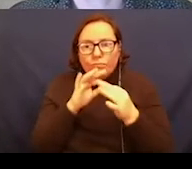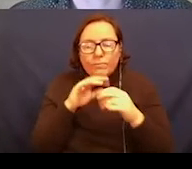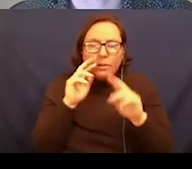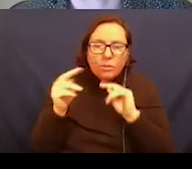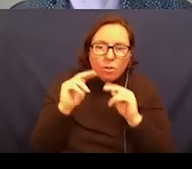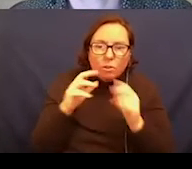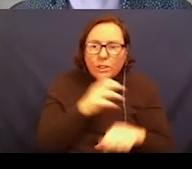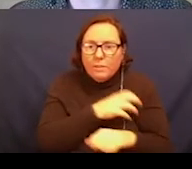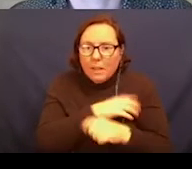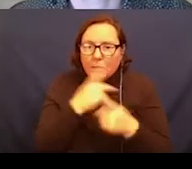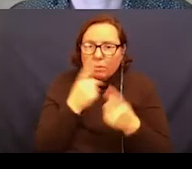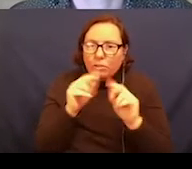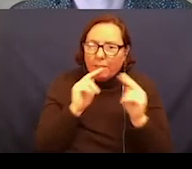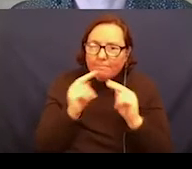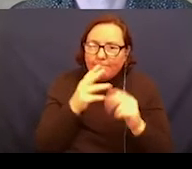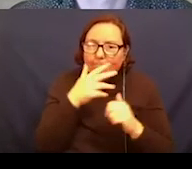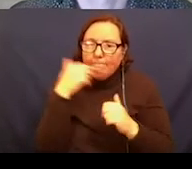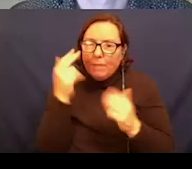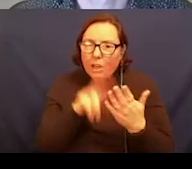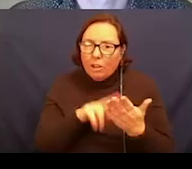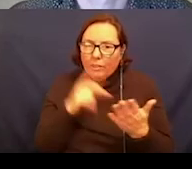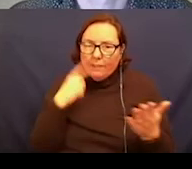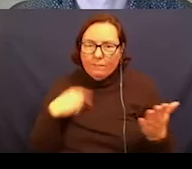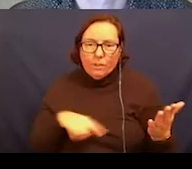negotiate electric contracts on our behalf.